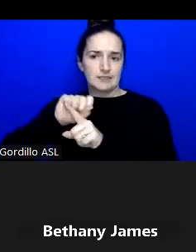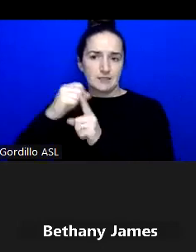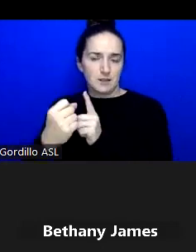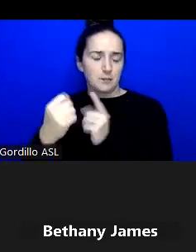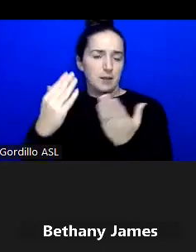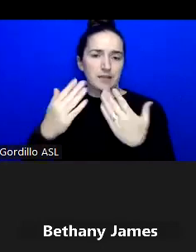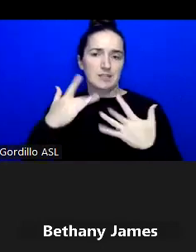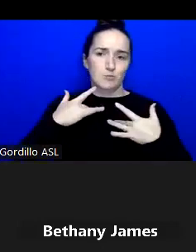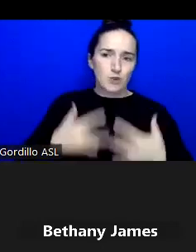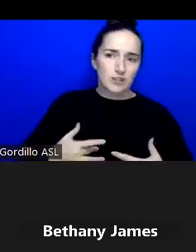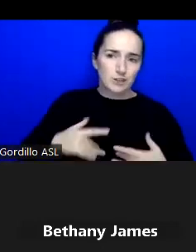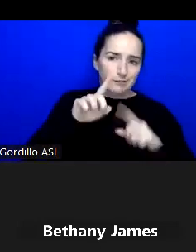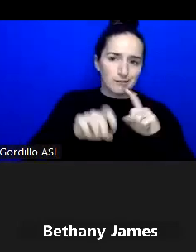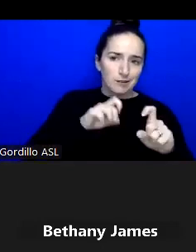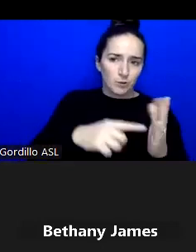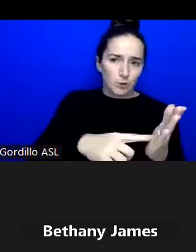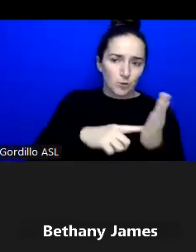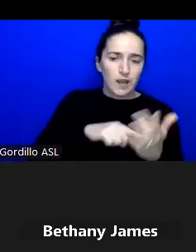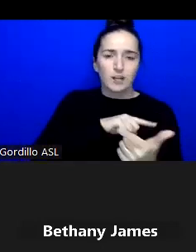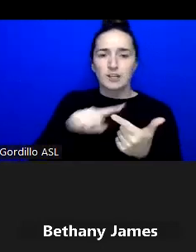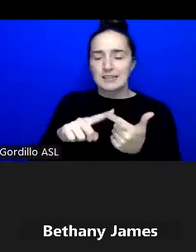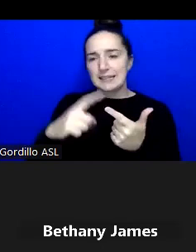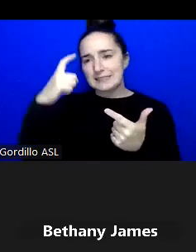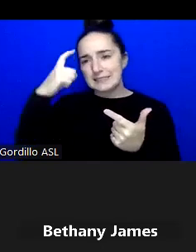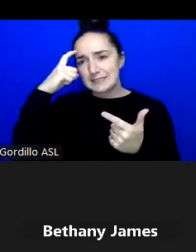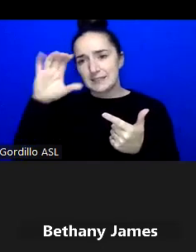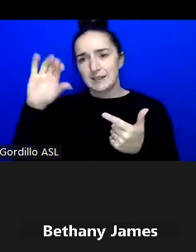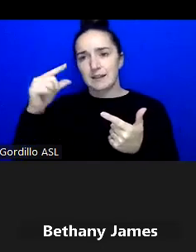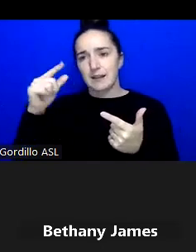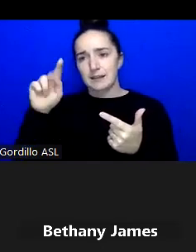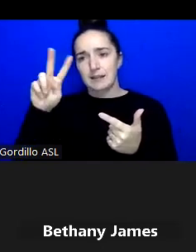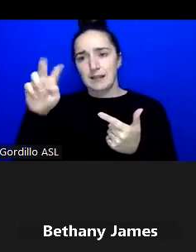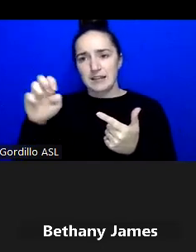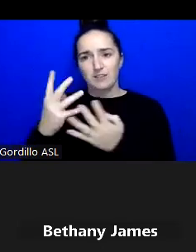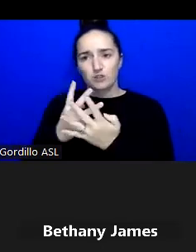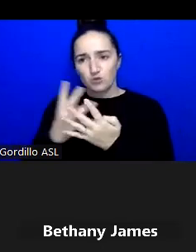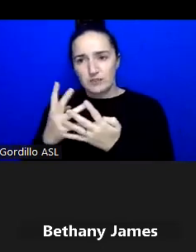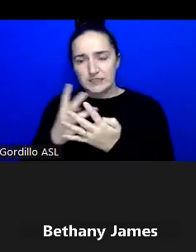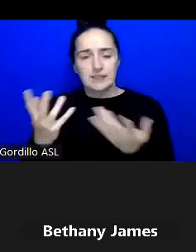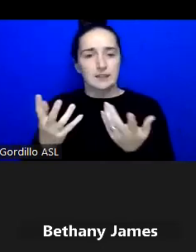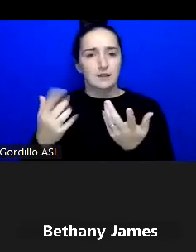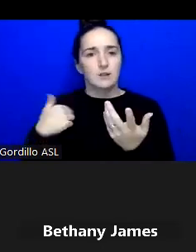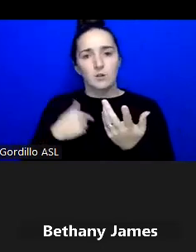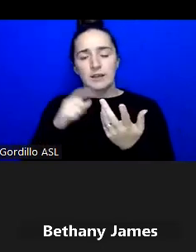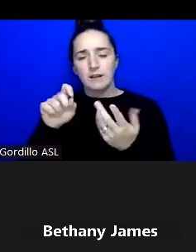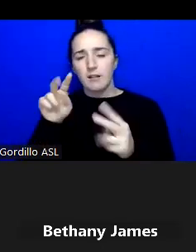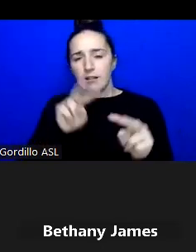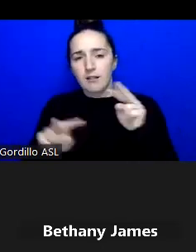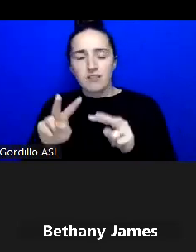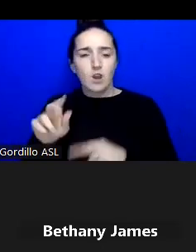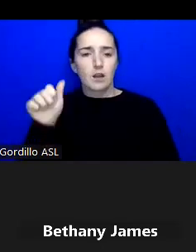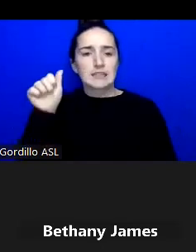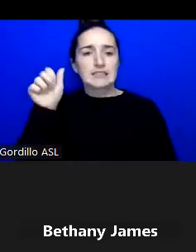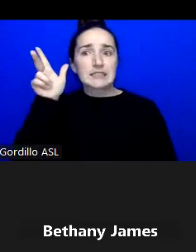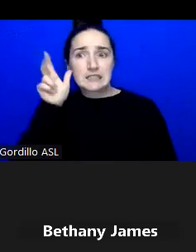lots of different elements that we need to consider. Looking at auditory listening, fatigue, listening effort, those things